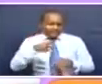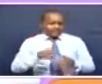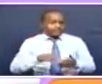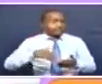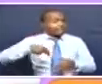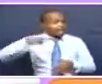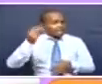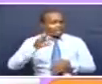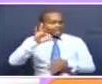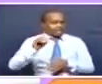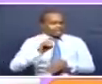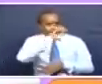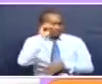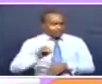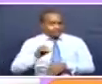what